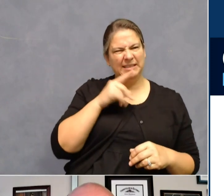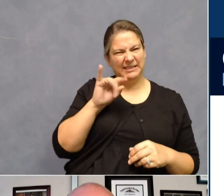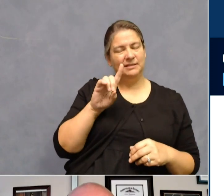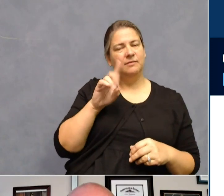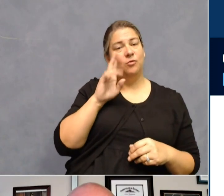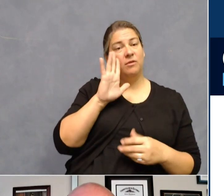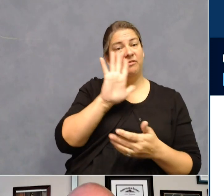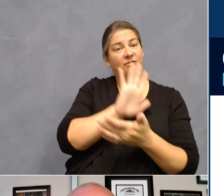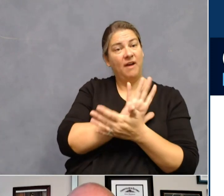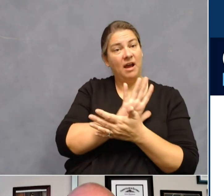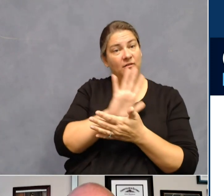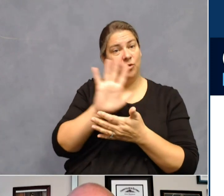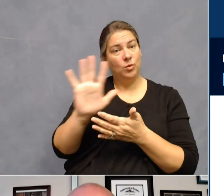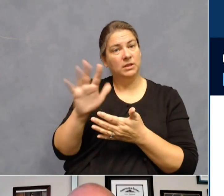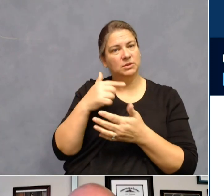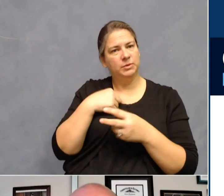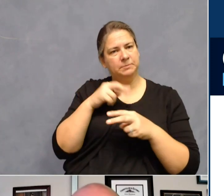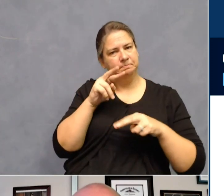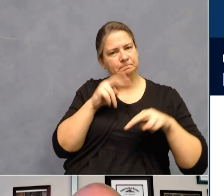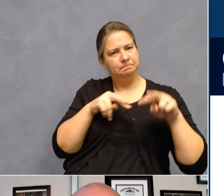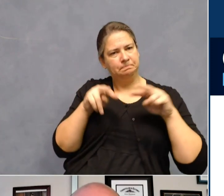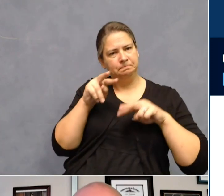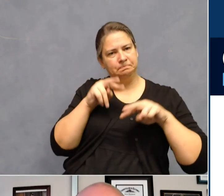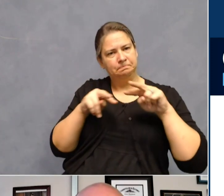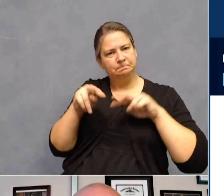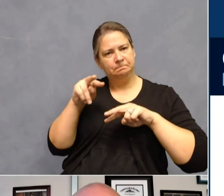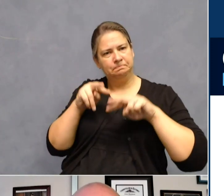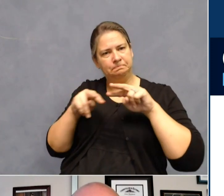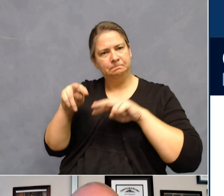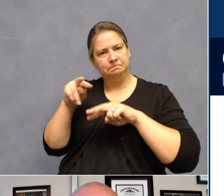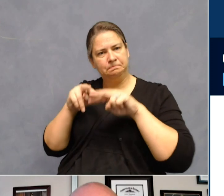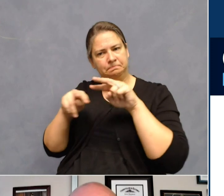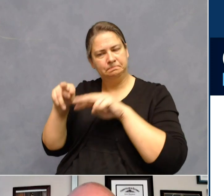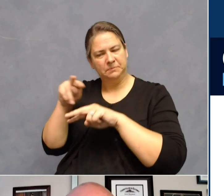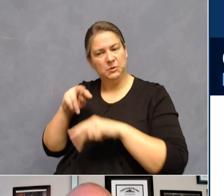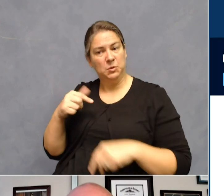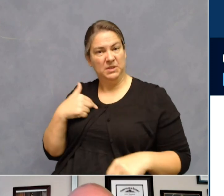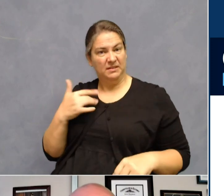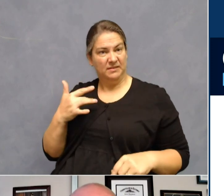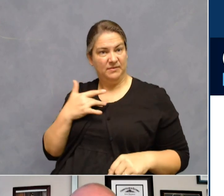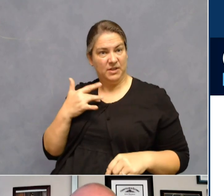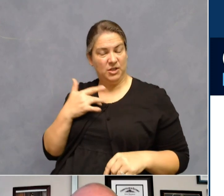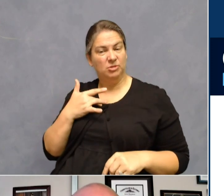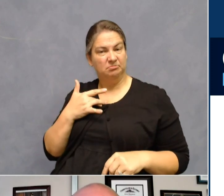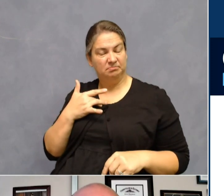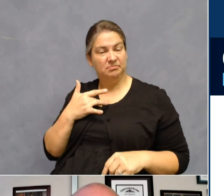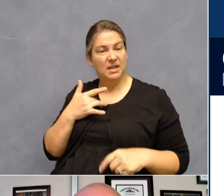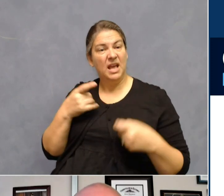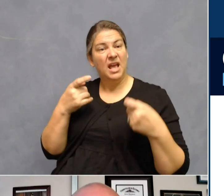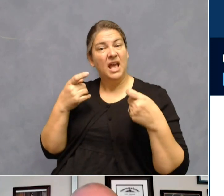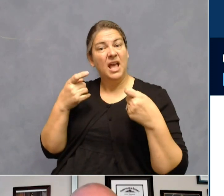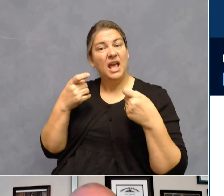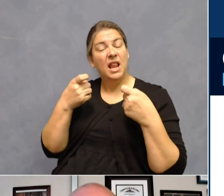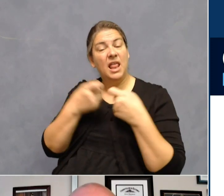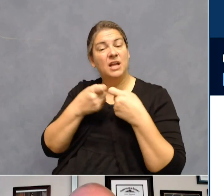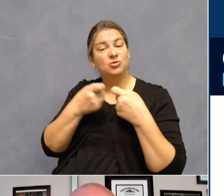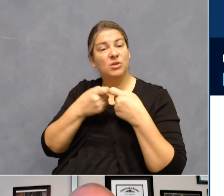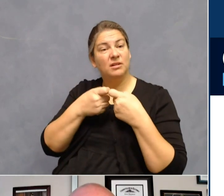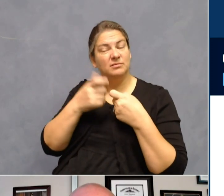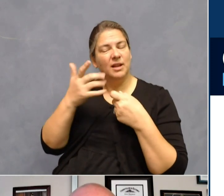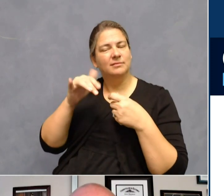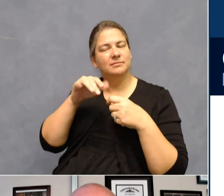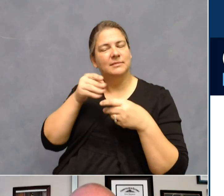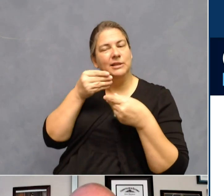closely over an extended period of time. And we believe that changing to electronic-only data to calculate the positivity